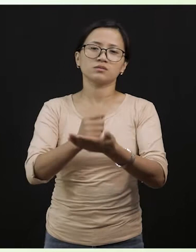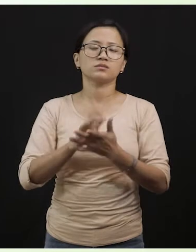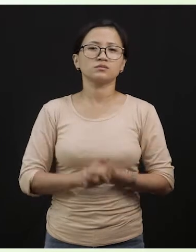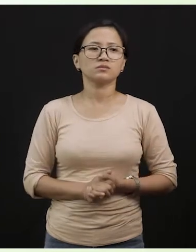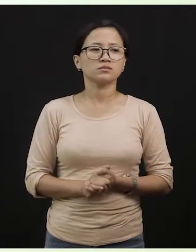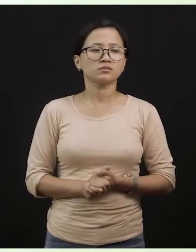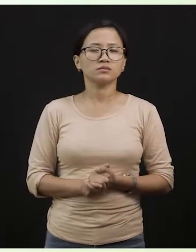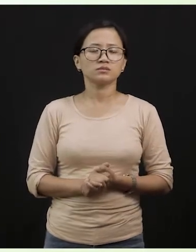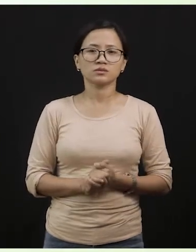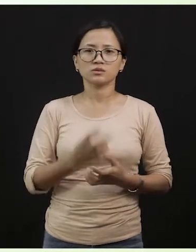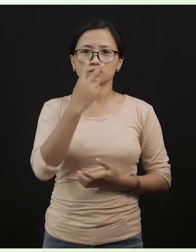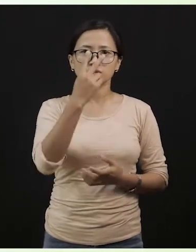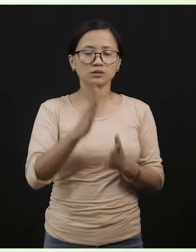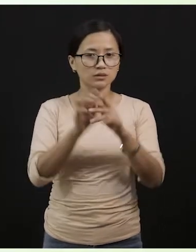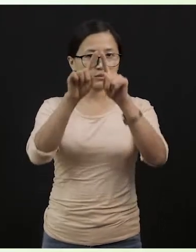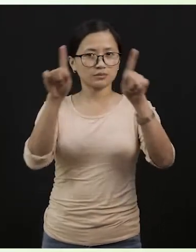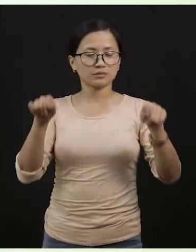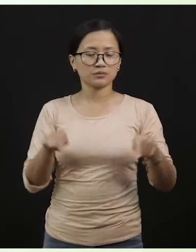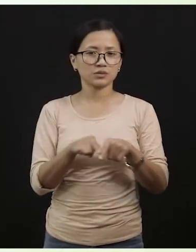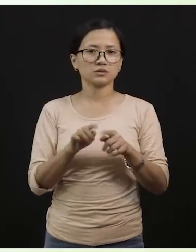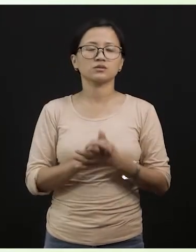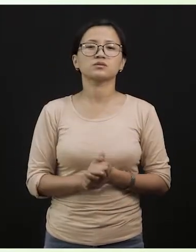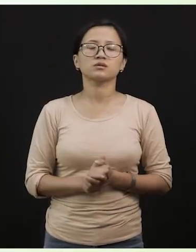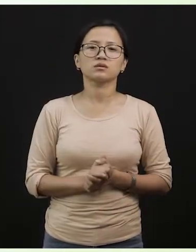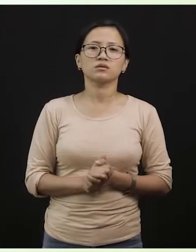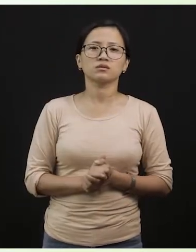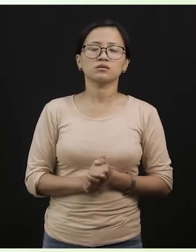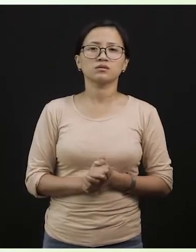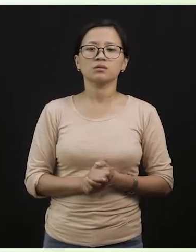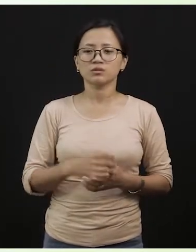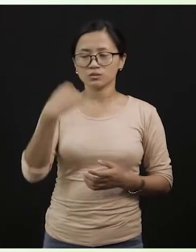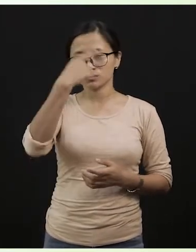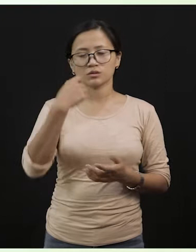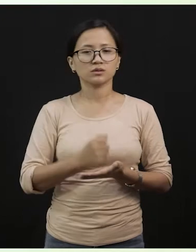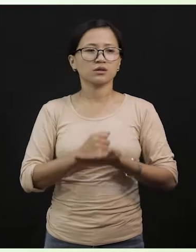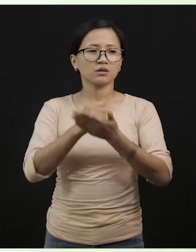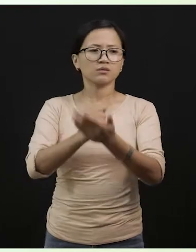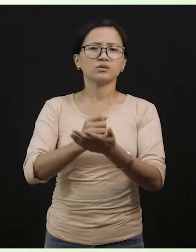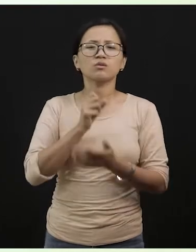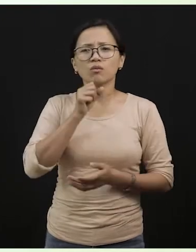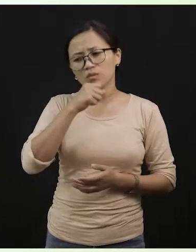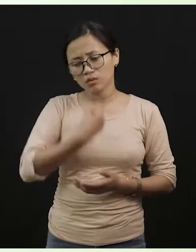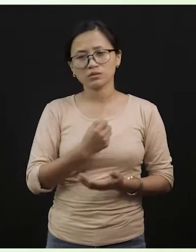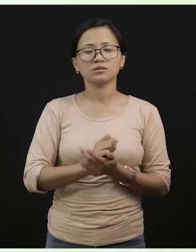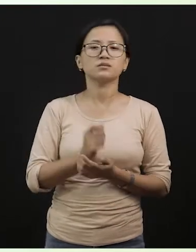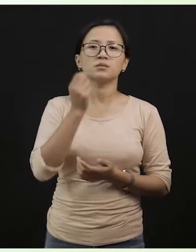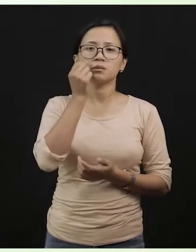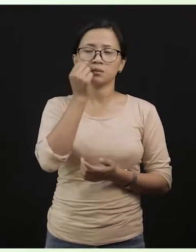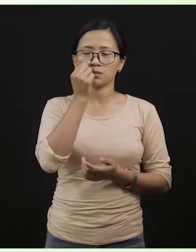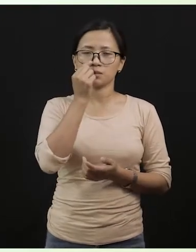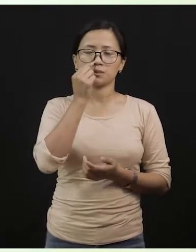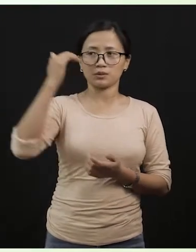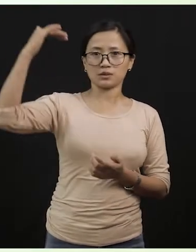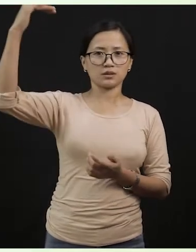that? Yes, we see a picture of a girl who is helping an old lady. Maybe it was her grandmother, or